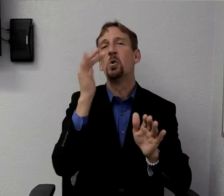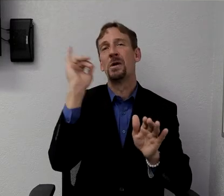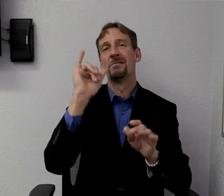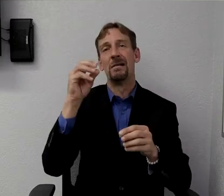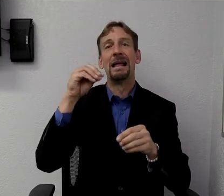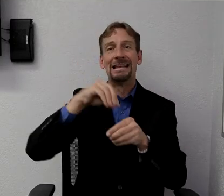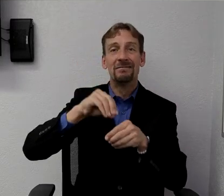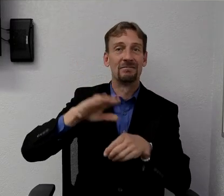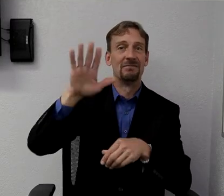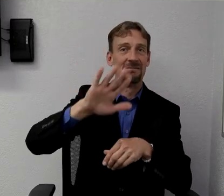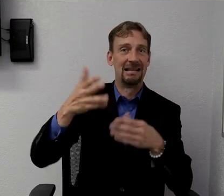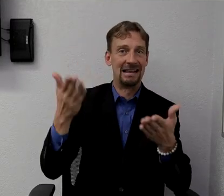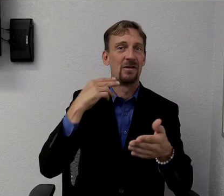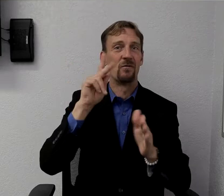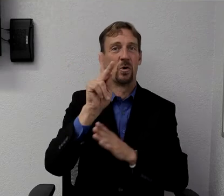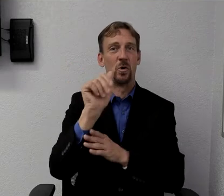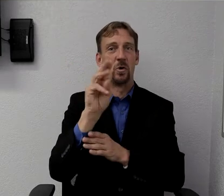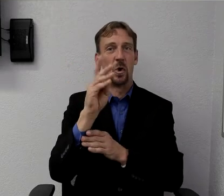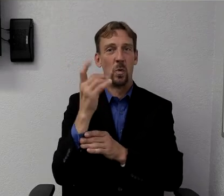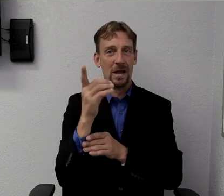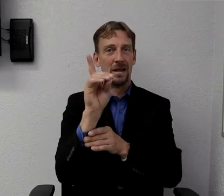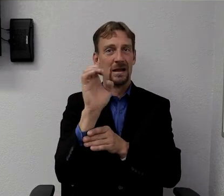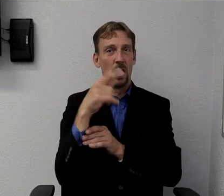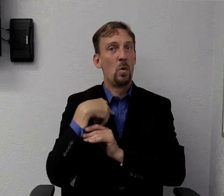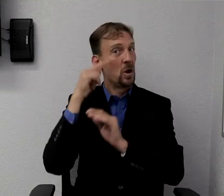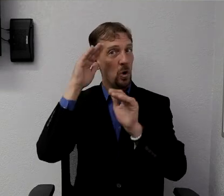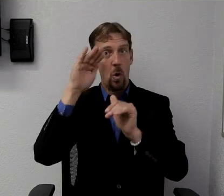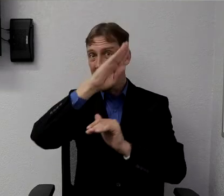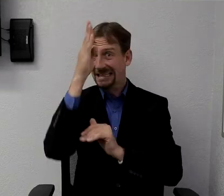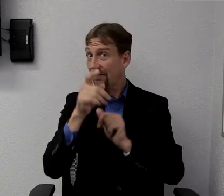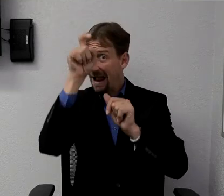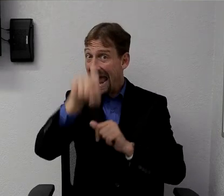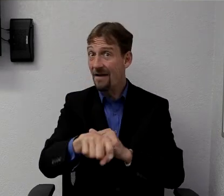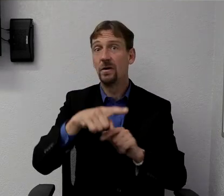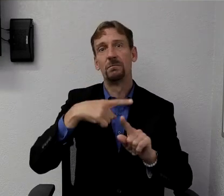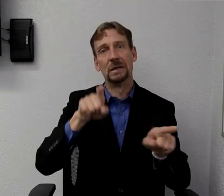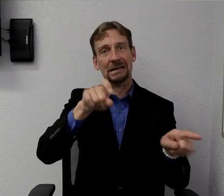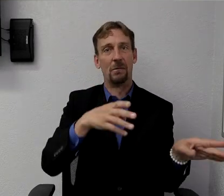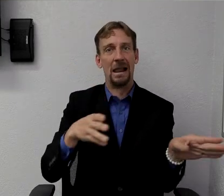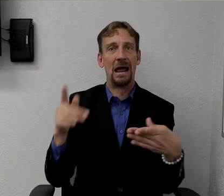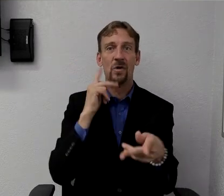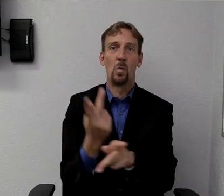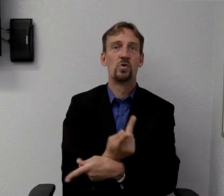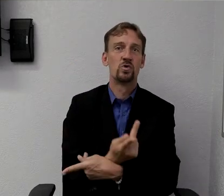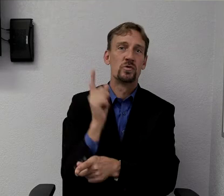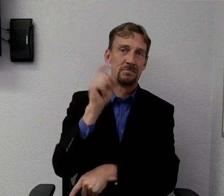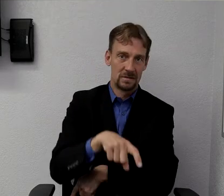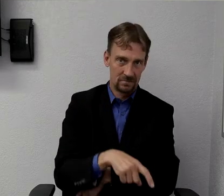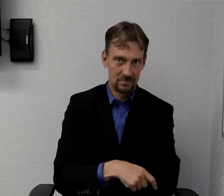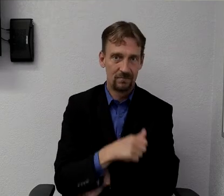you never ever have to invoke, but you have to plan for the worst. You don't want to be having to make